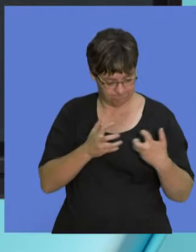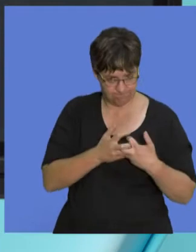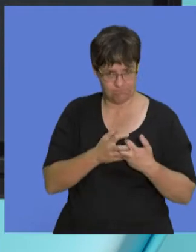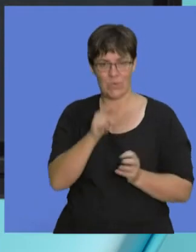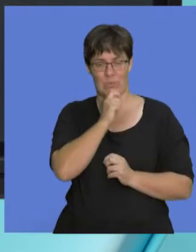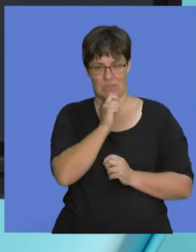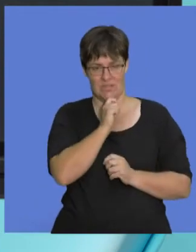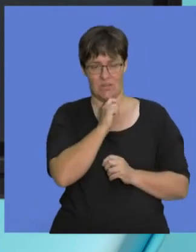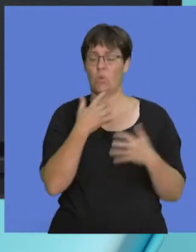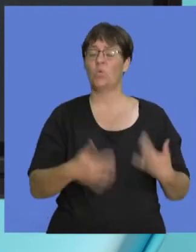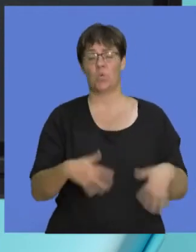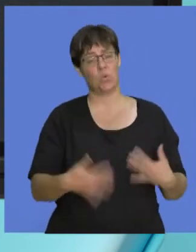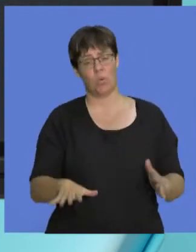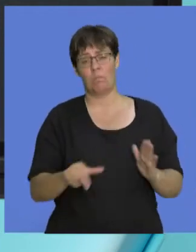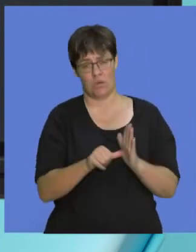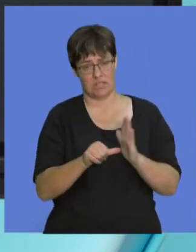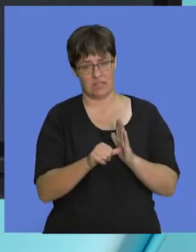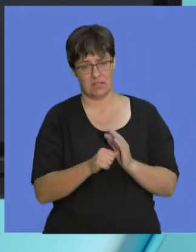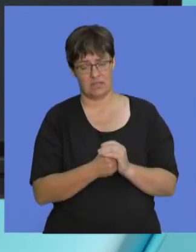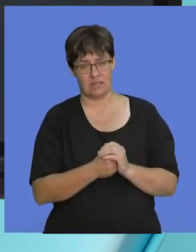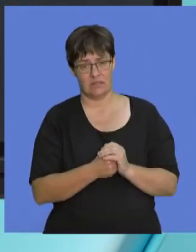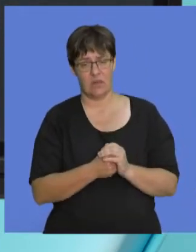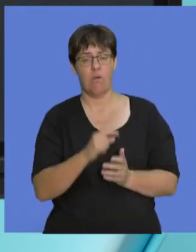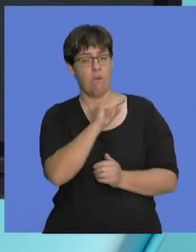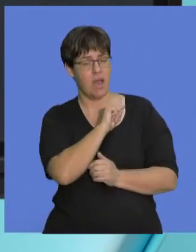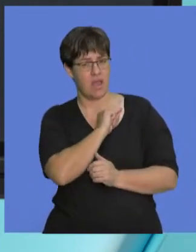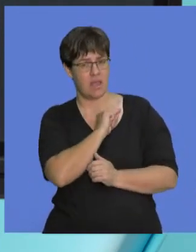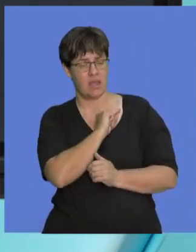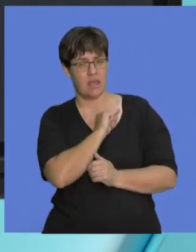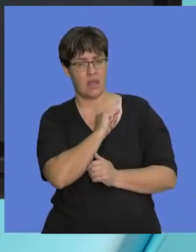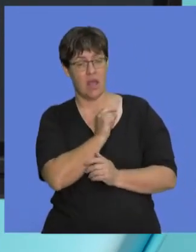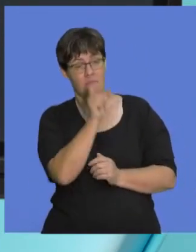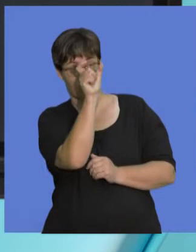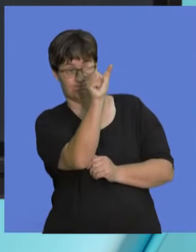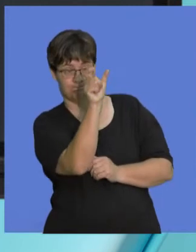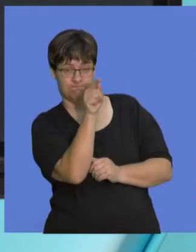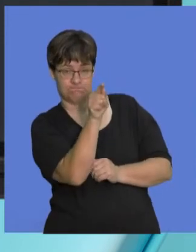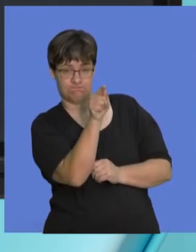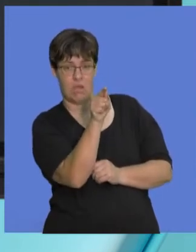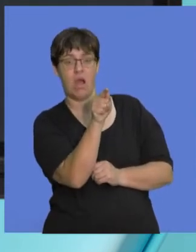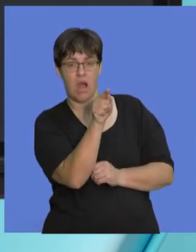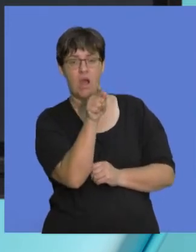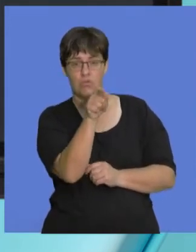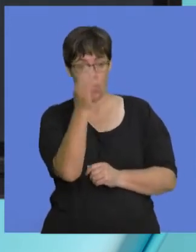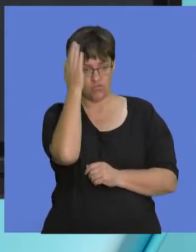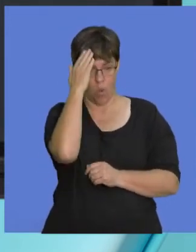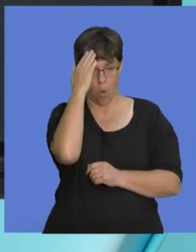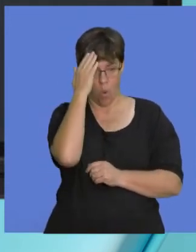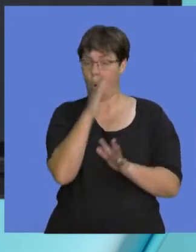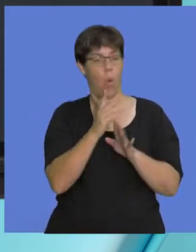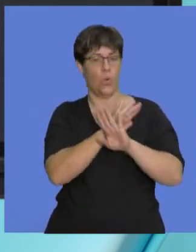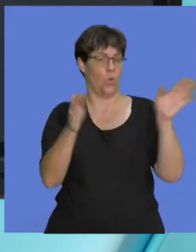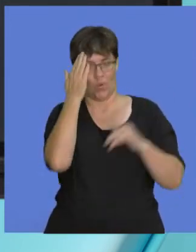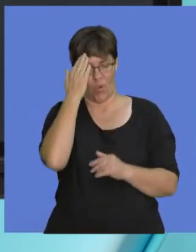be, emphasized even more, because we have always said that once you are given a definition, it's a all or nothing kind of